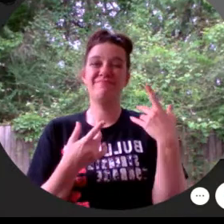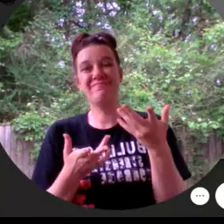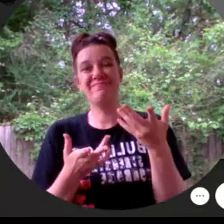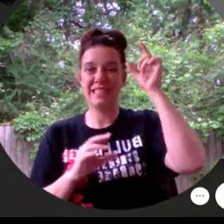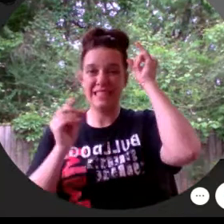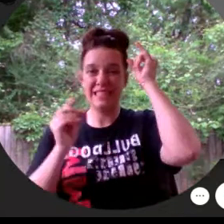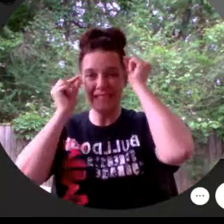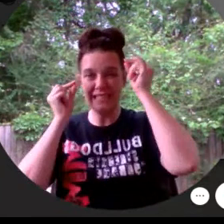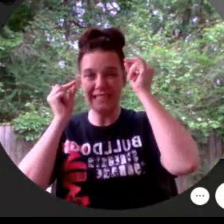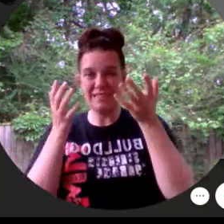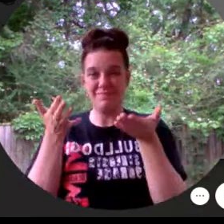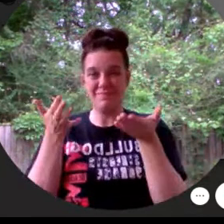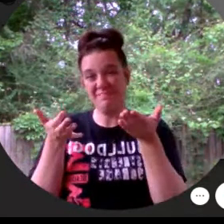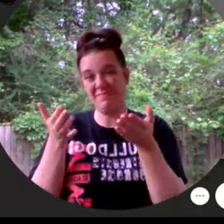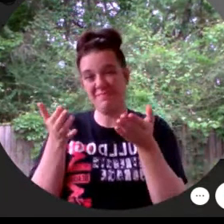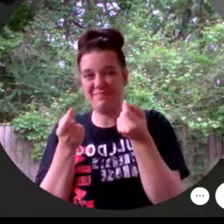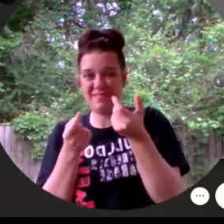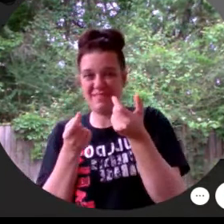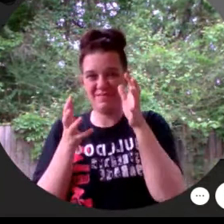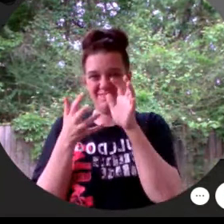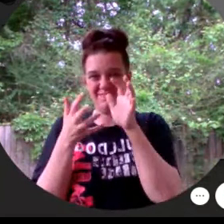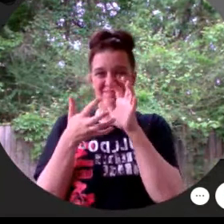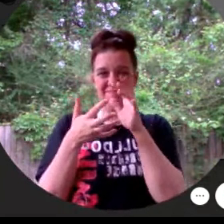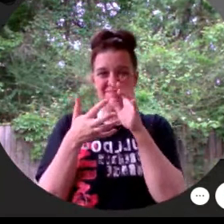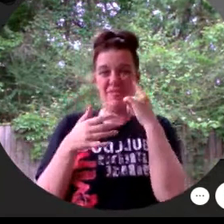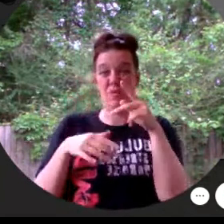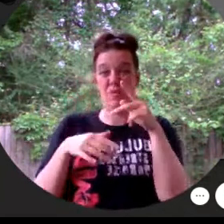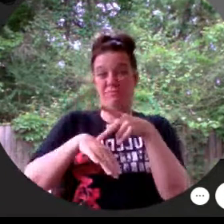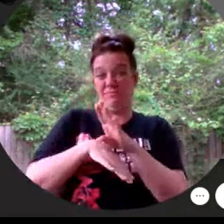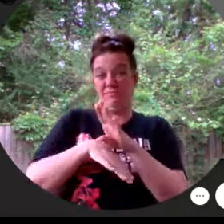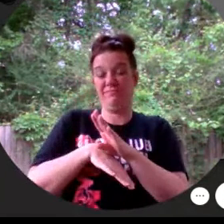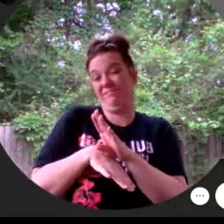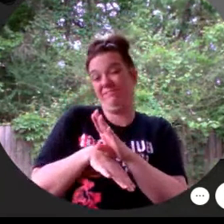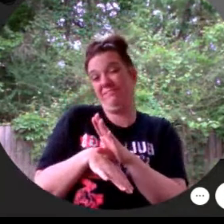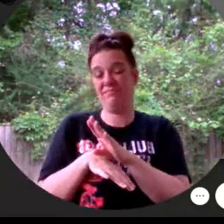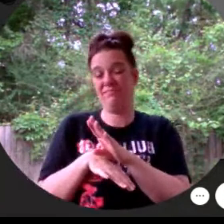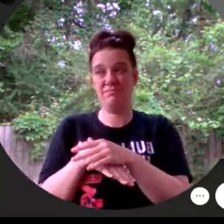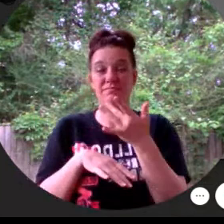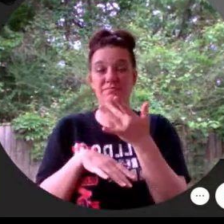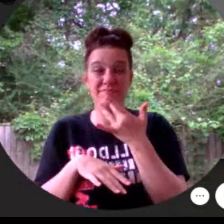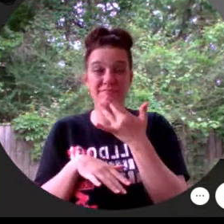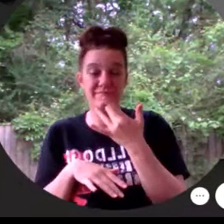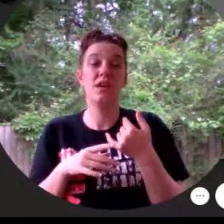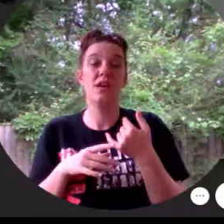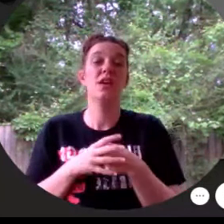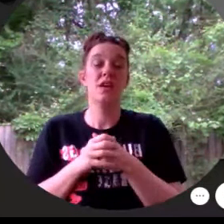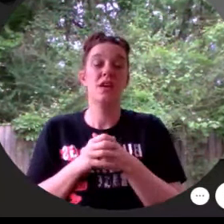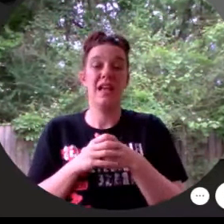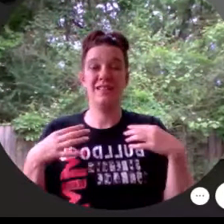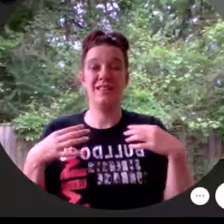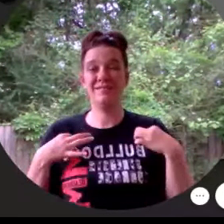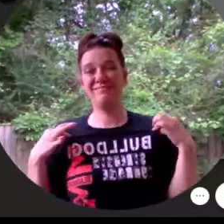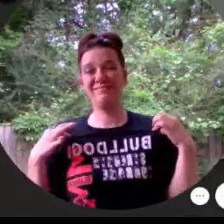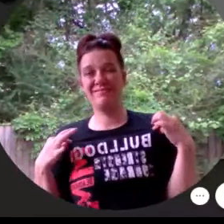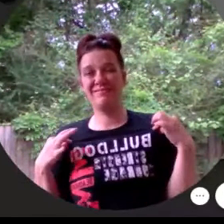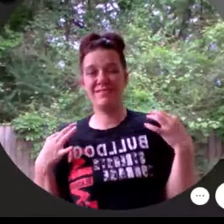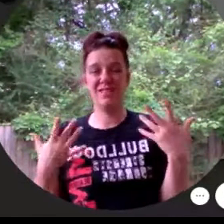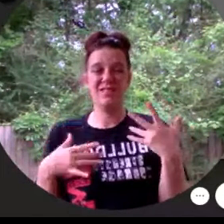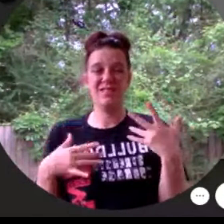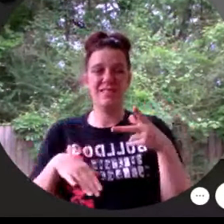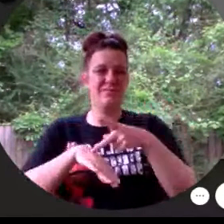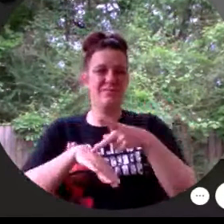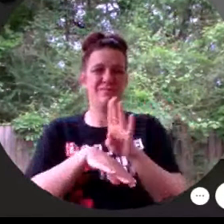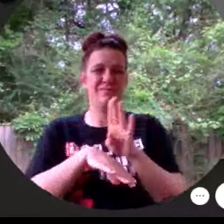mussed from Principal Barkin's liking, and those t-shirts, Principal Barkin wasn't sure about